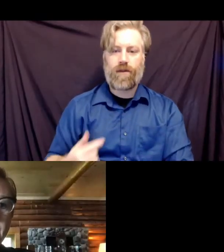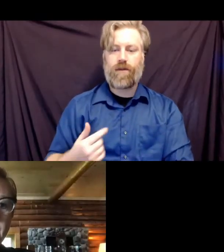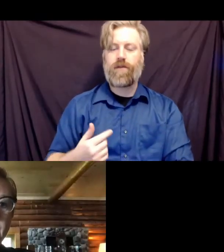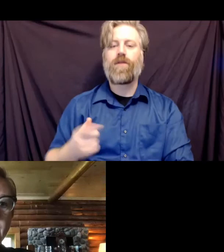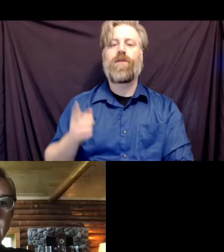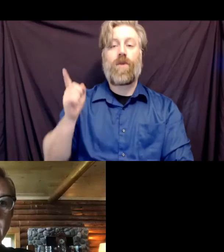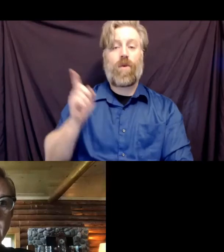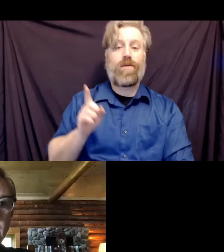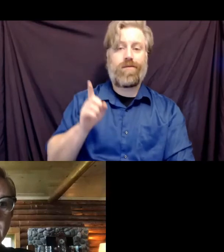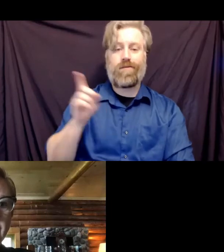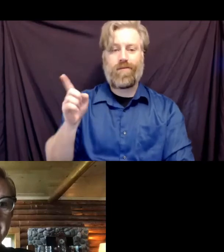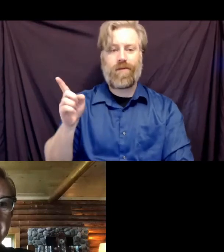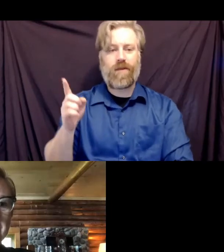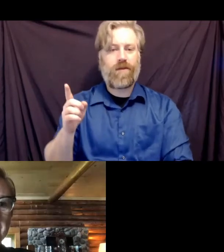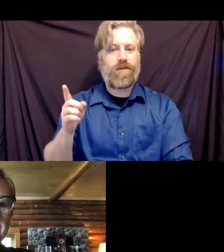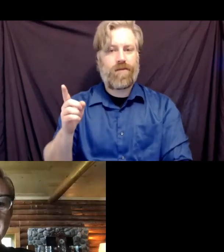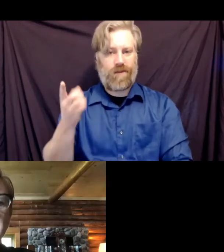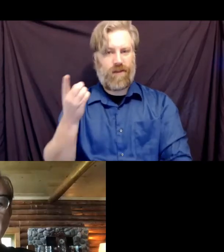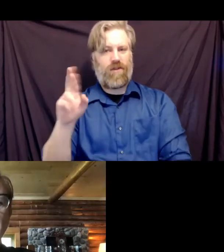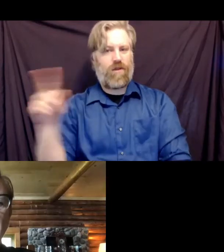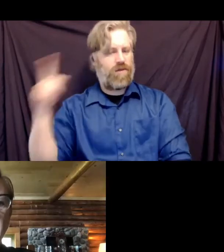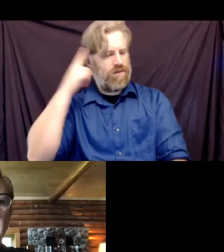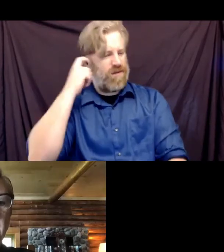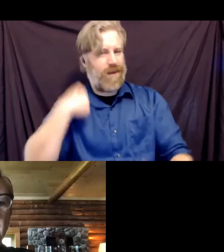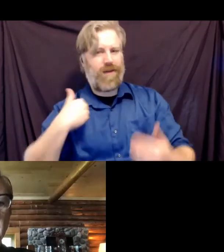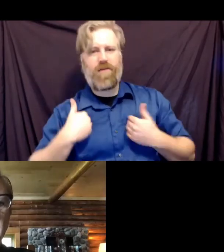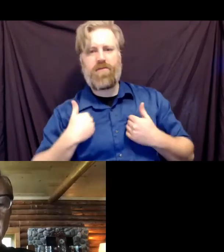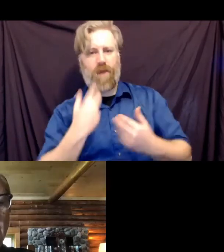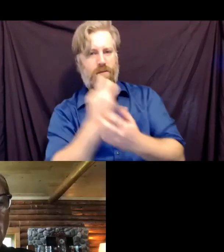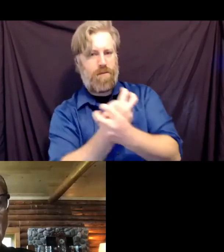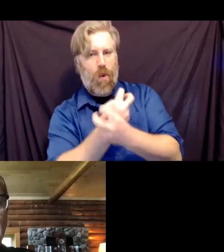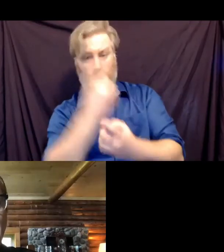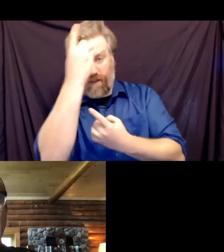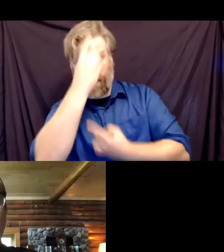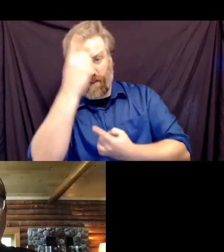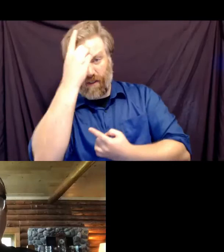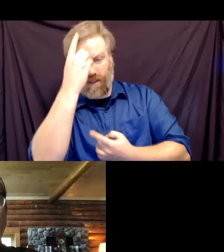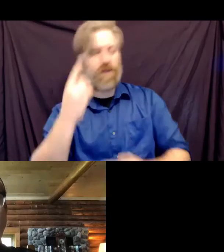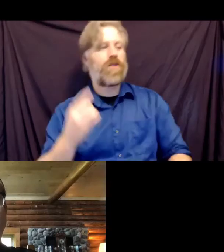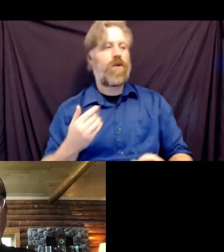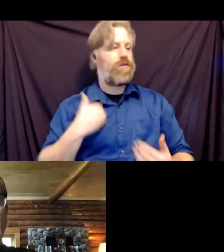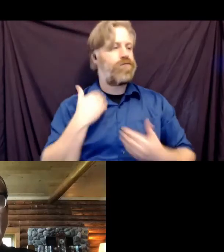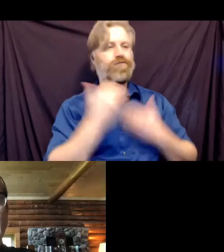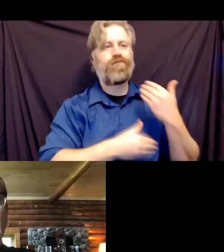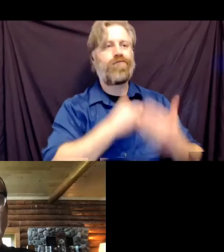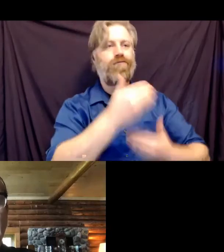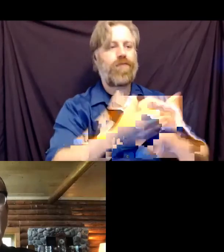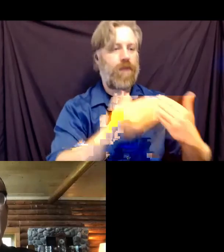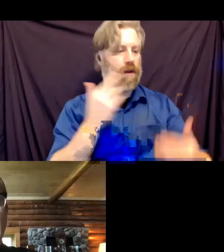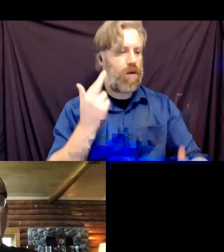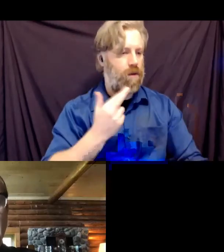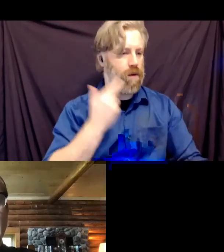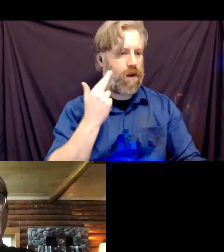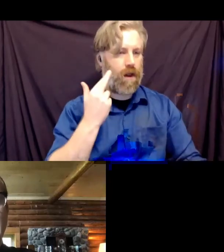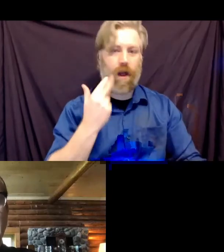had some kind of a bone disease. Well, I'll come to find out after I realized how much